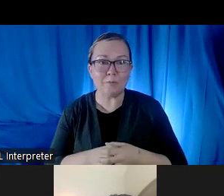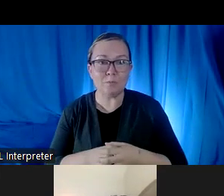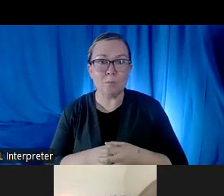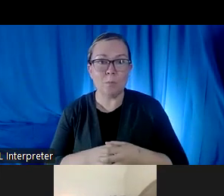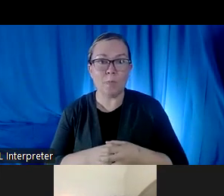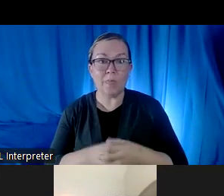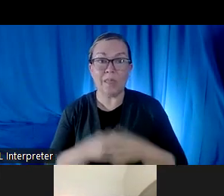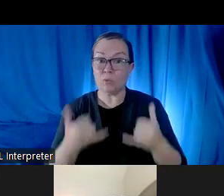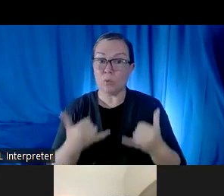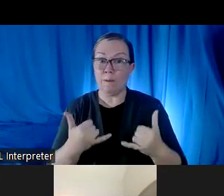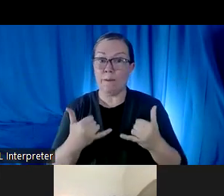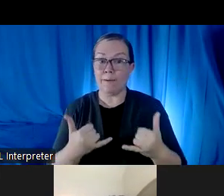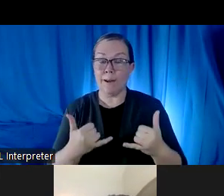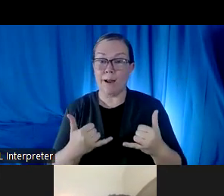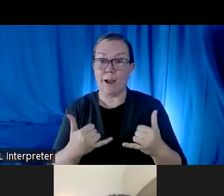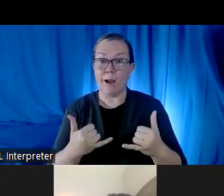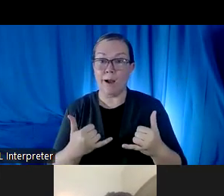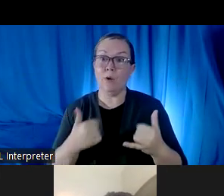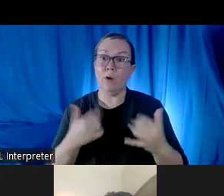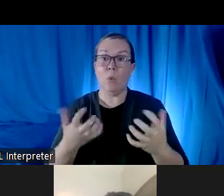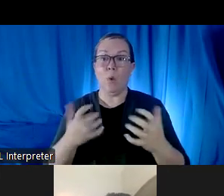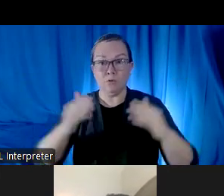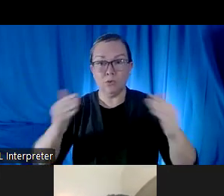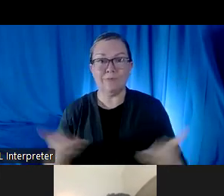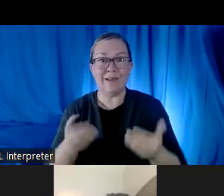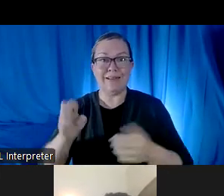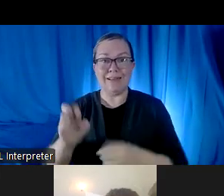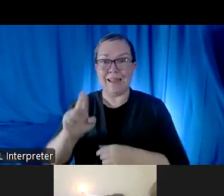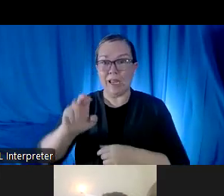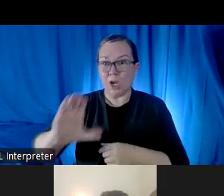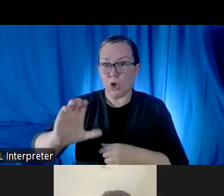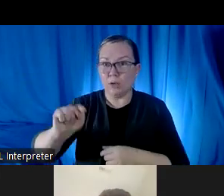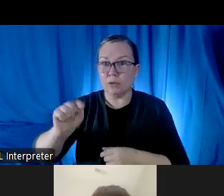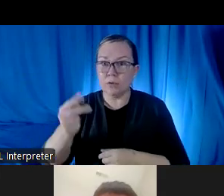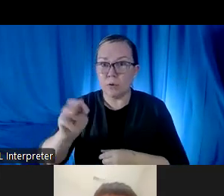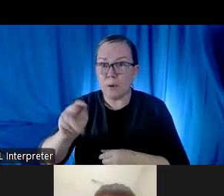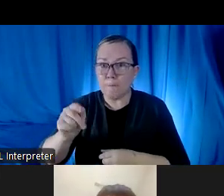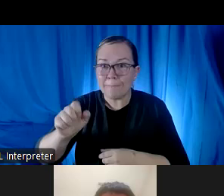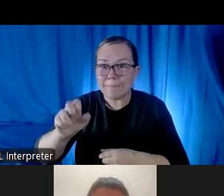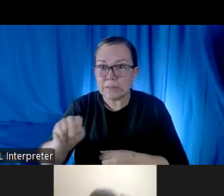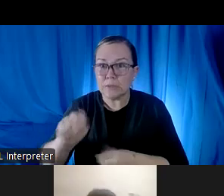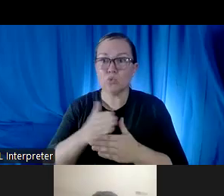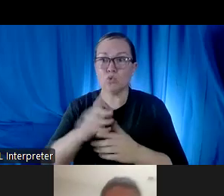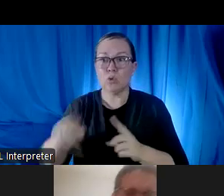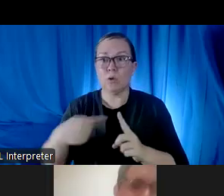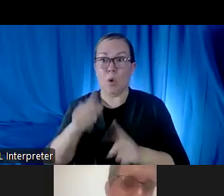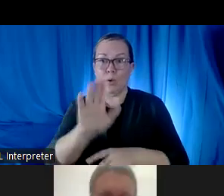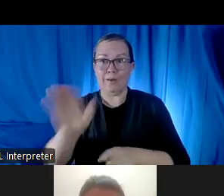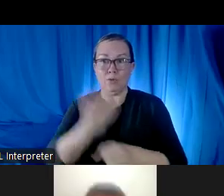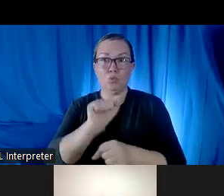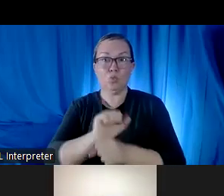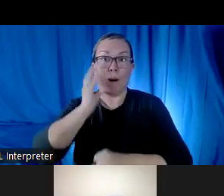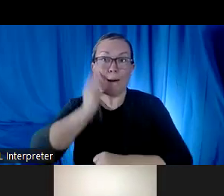So at this point, we would like to invite Eric Thompson to share about his work